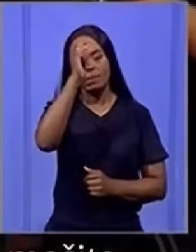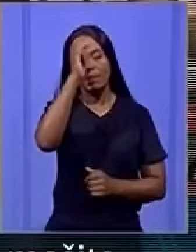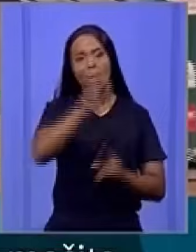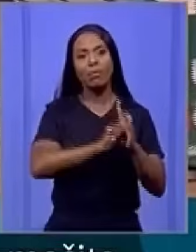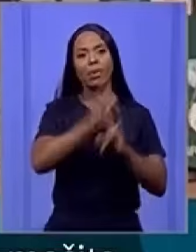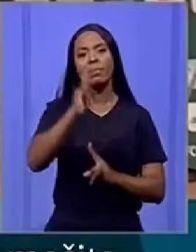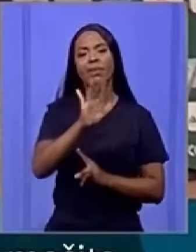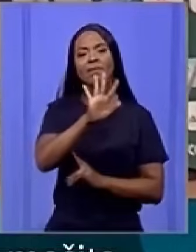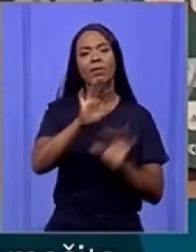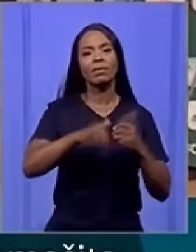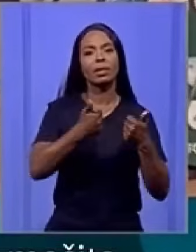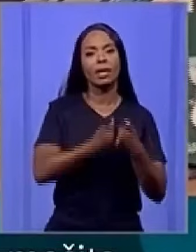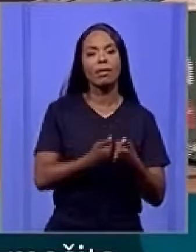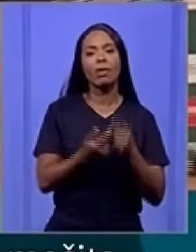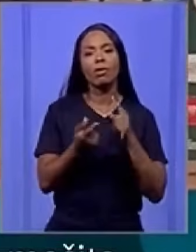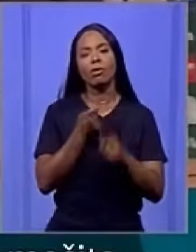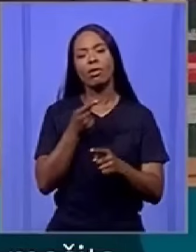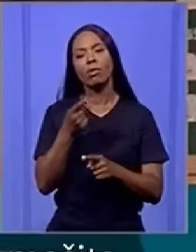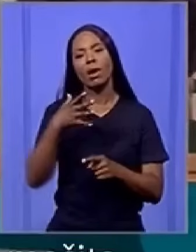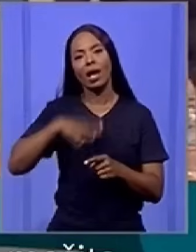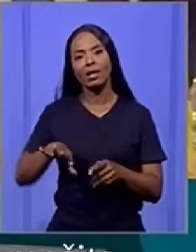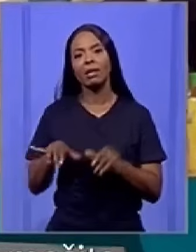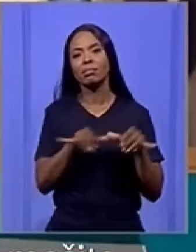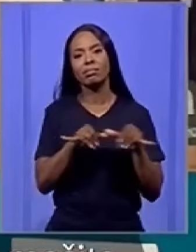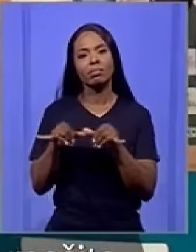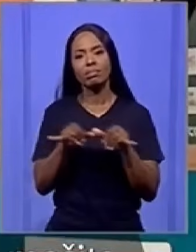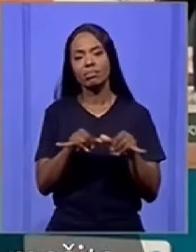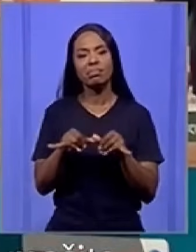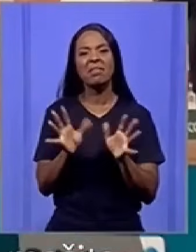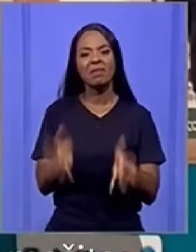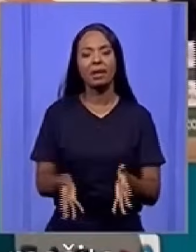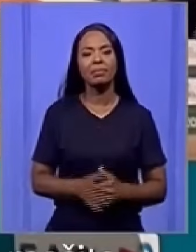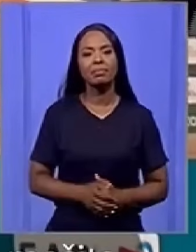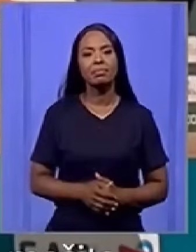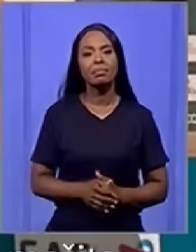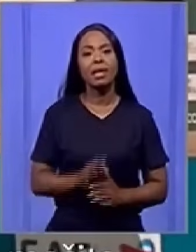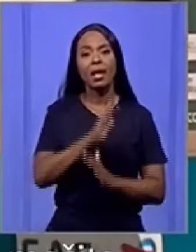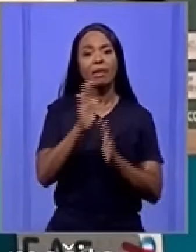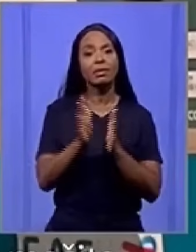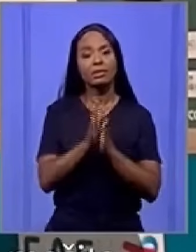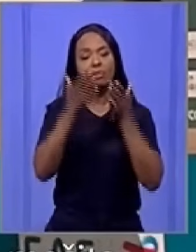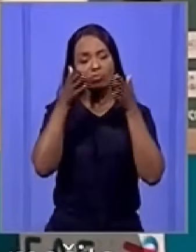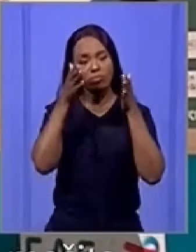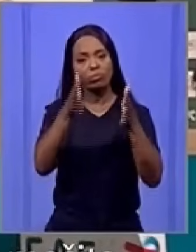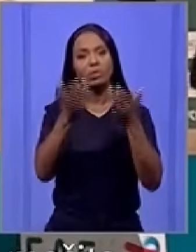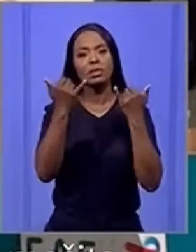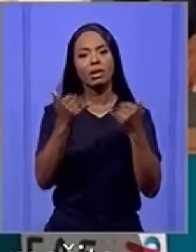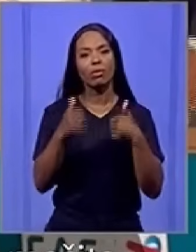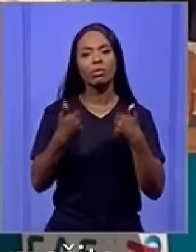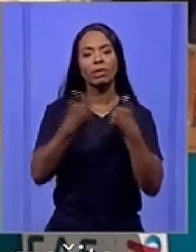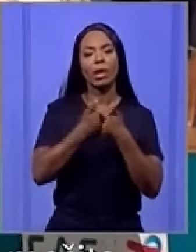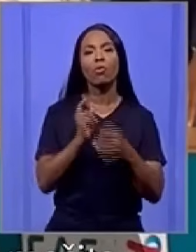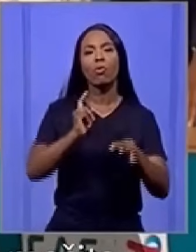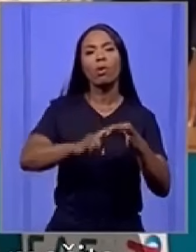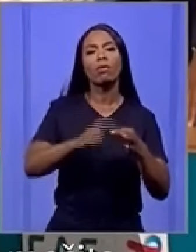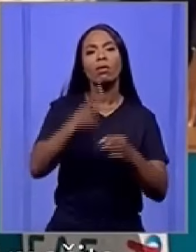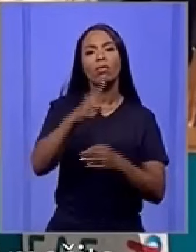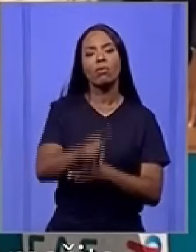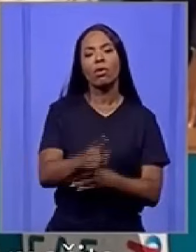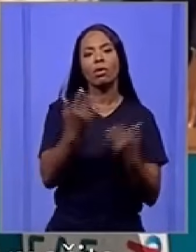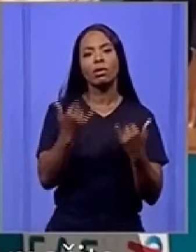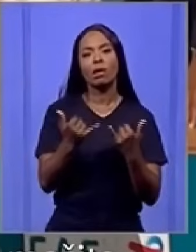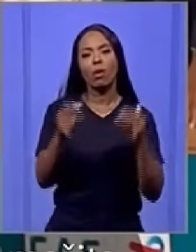tše 5 papadi e nngwe ya fela ka maleka mahlo ka moka a tlo leba dipapading tša go qualifyela dipapadi tša